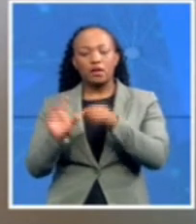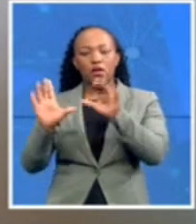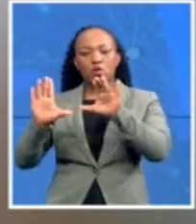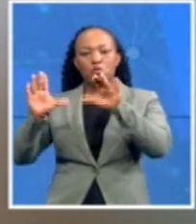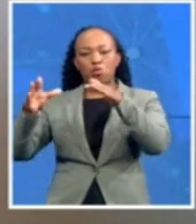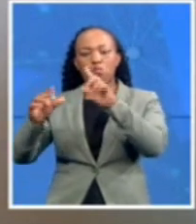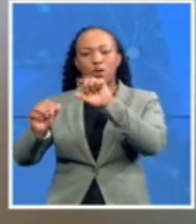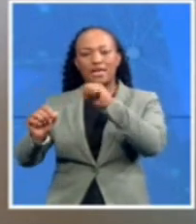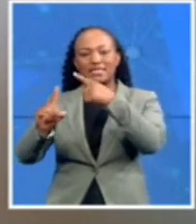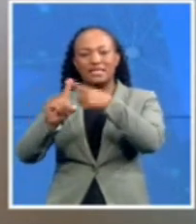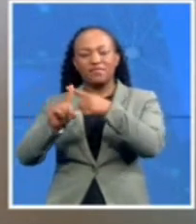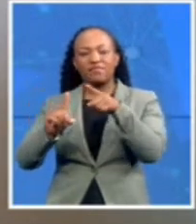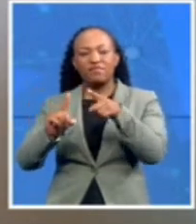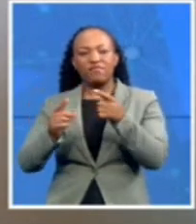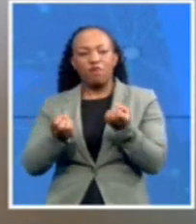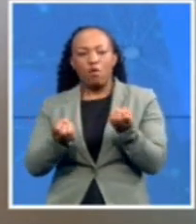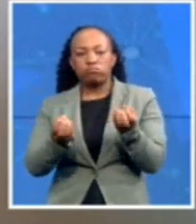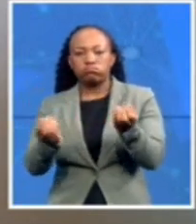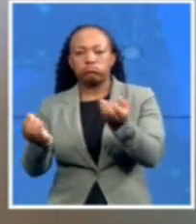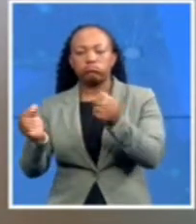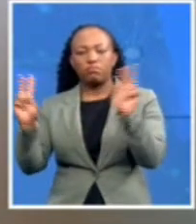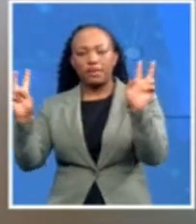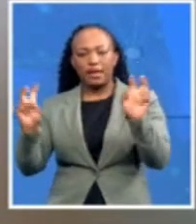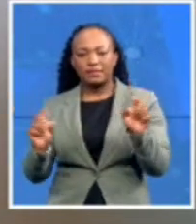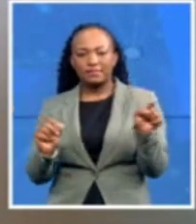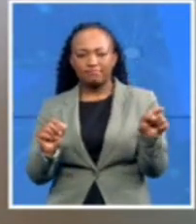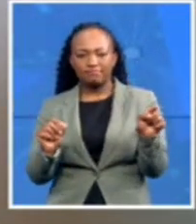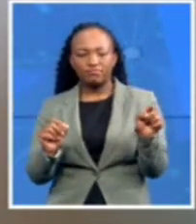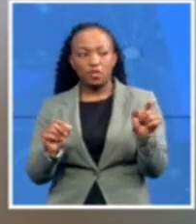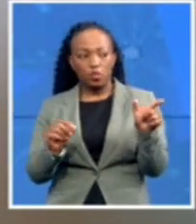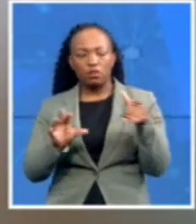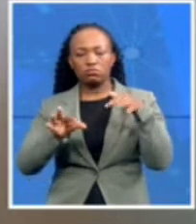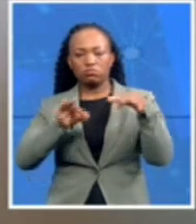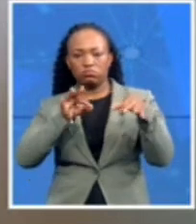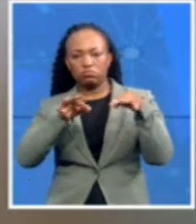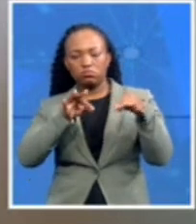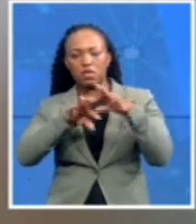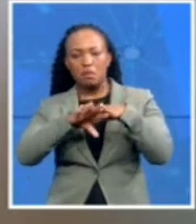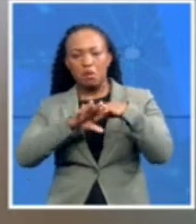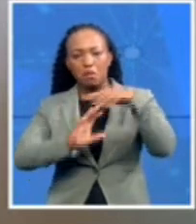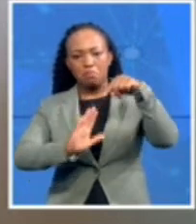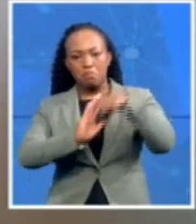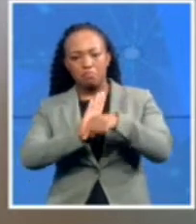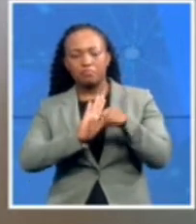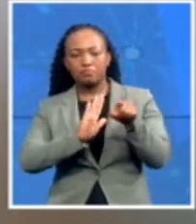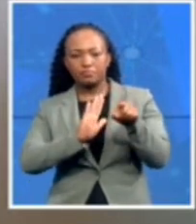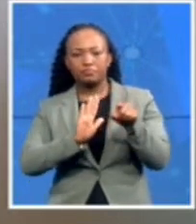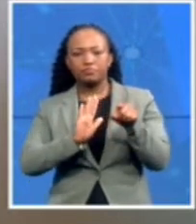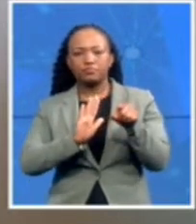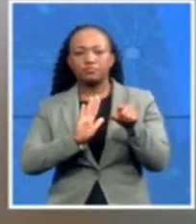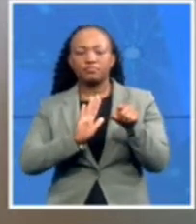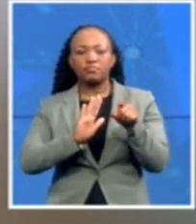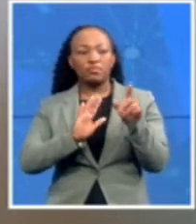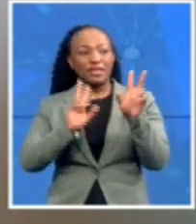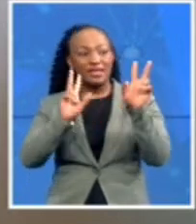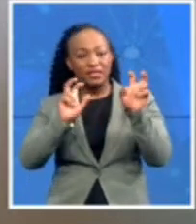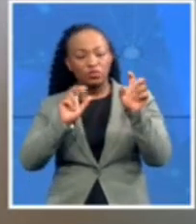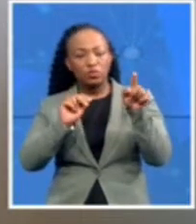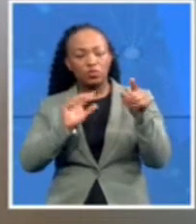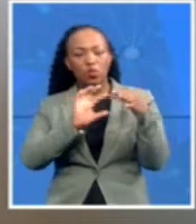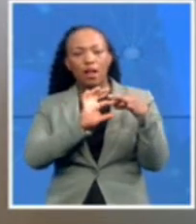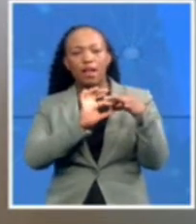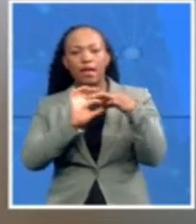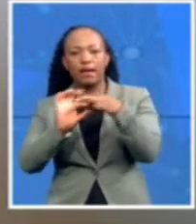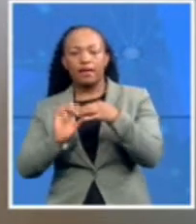will talk a bit more about the matters related to municipalities. Monde, please.